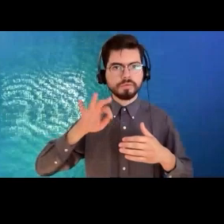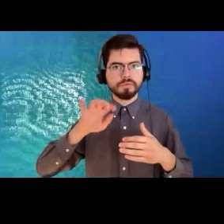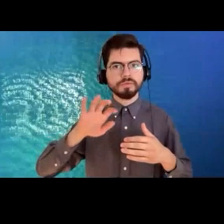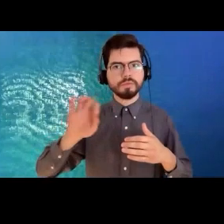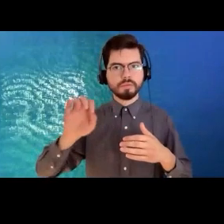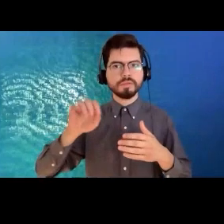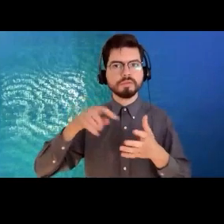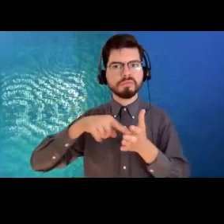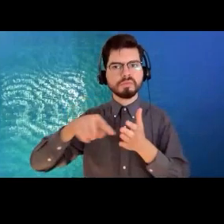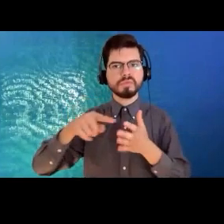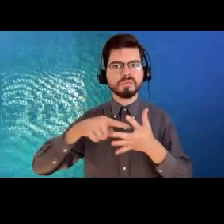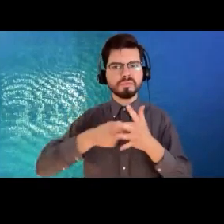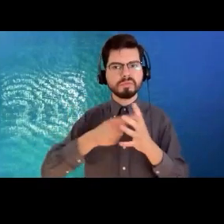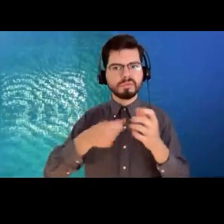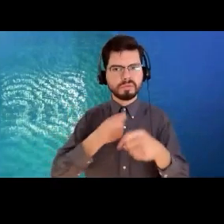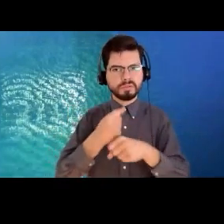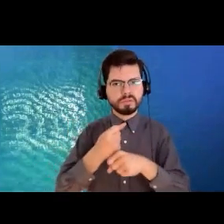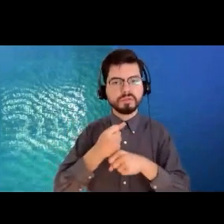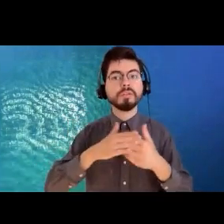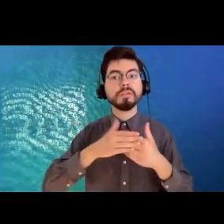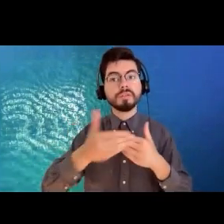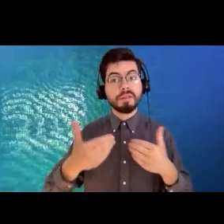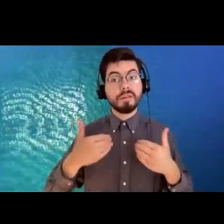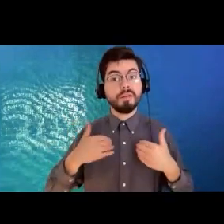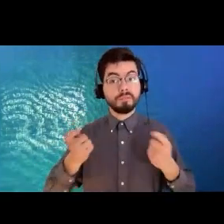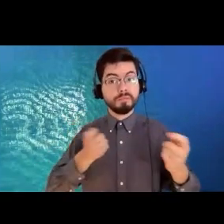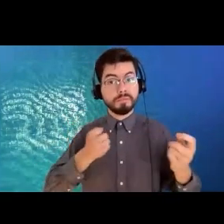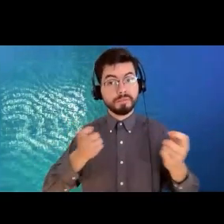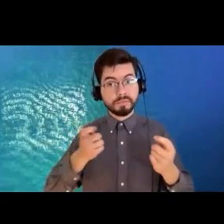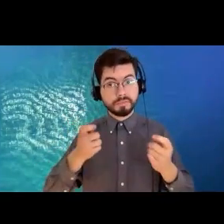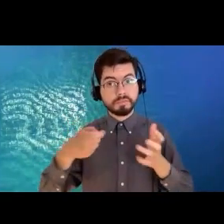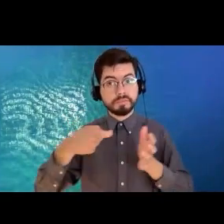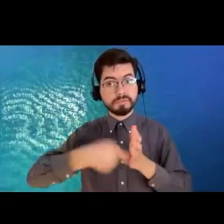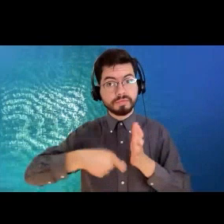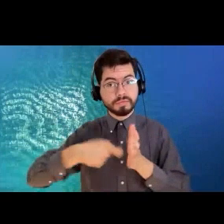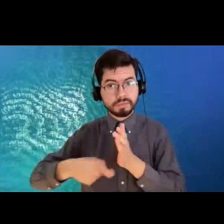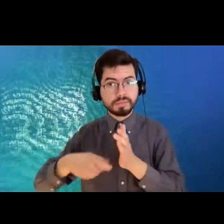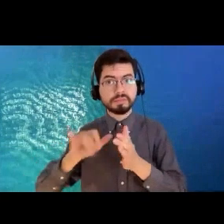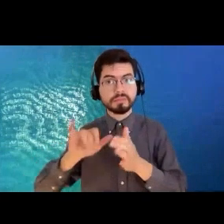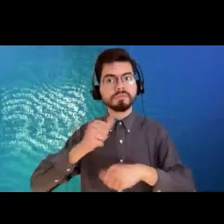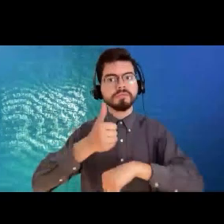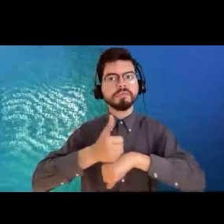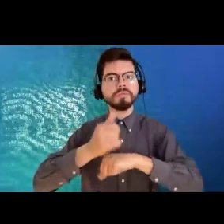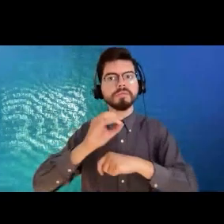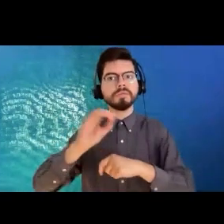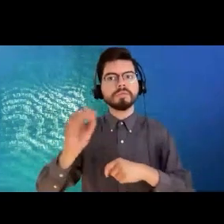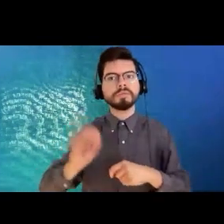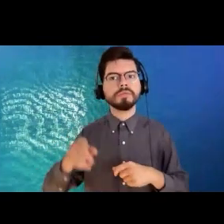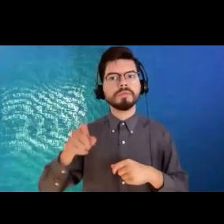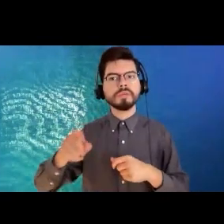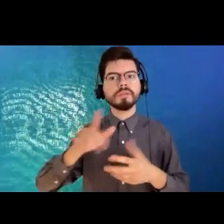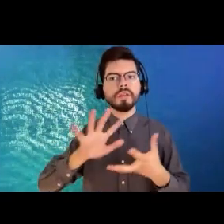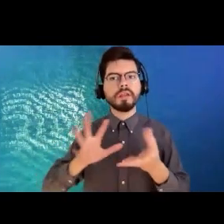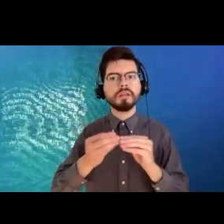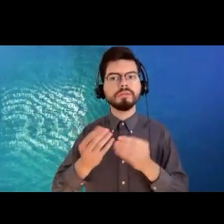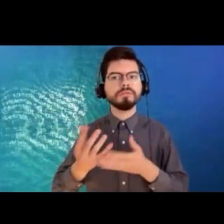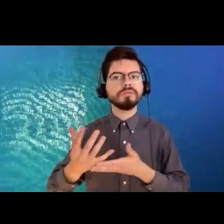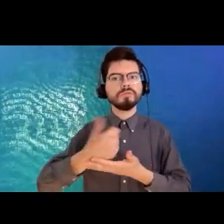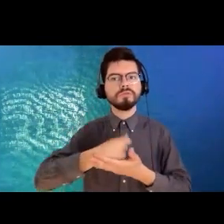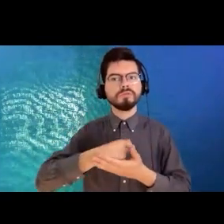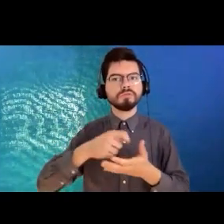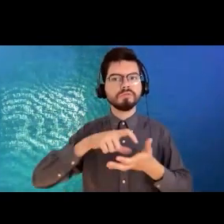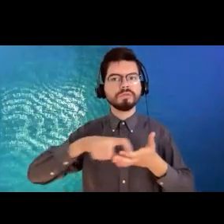call management fees. Management fees, they're based on the percentage of the operator's gross receipts for their operations within the